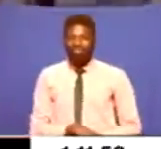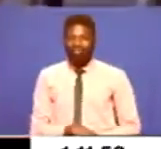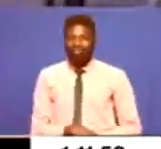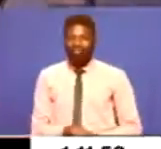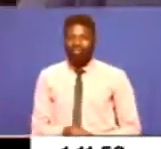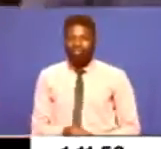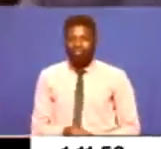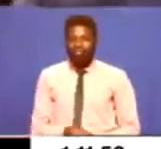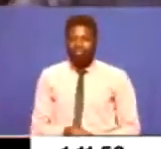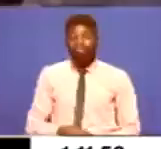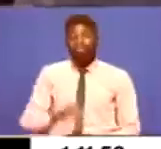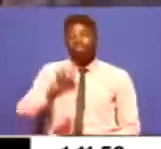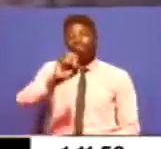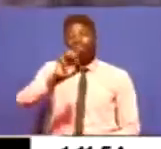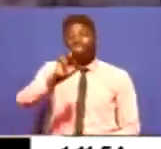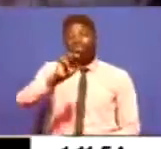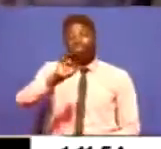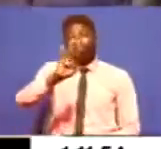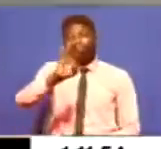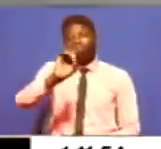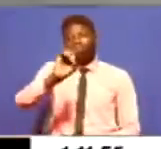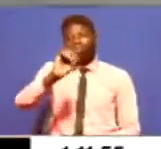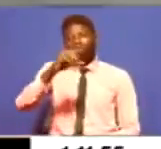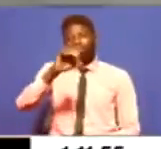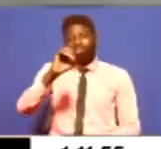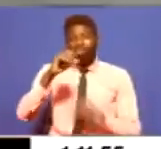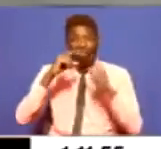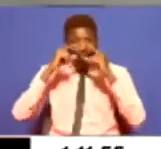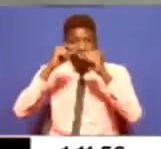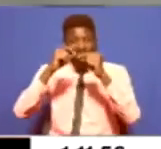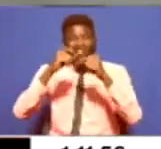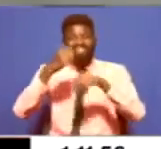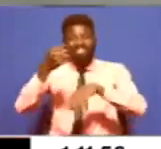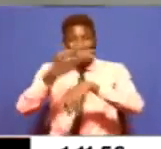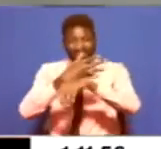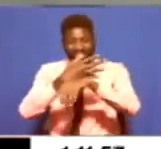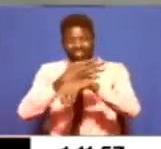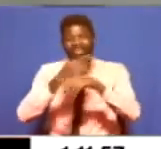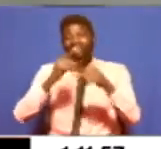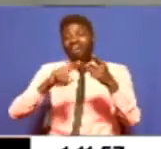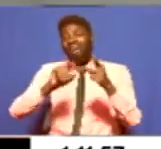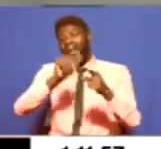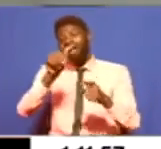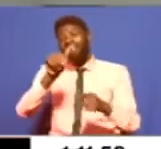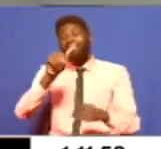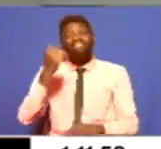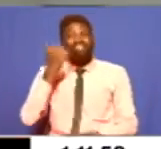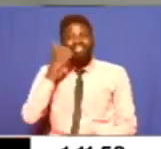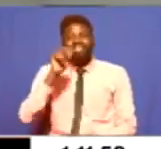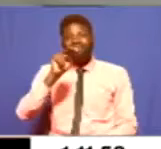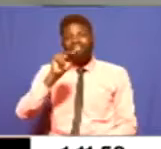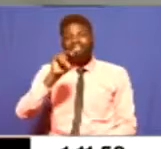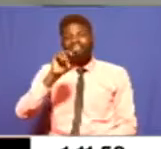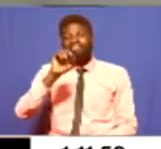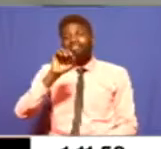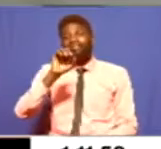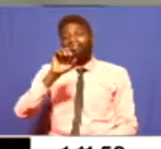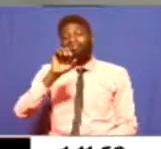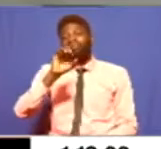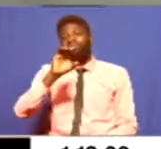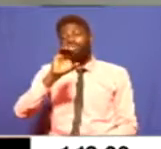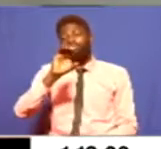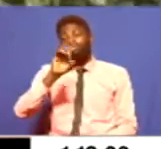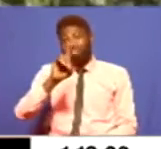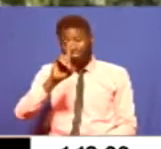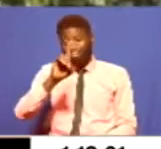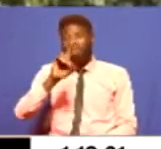Mbogo saying that creating awareness on cancer and other non-communicable diseases should be carried on simultaneously with that of